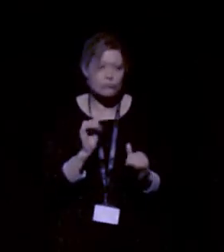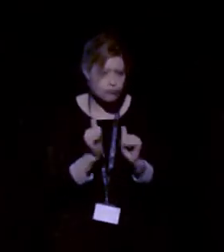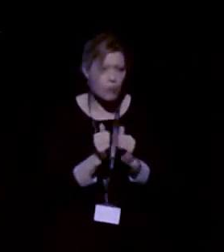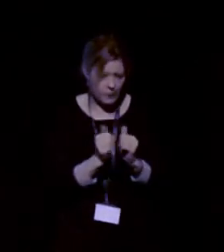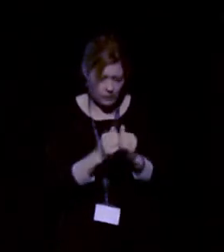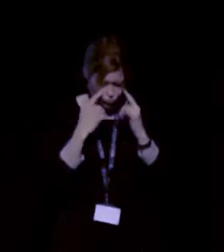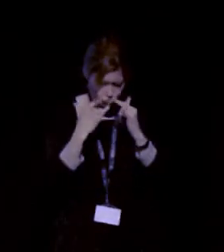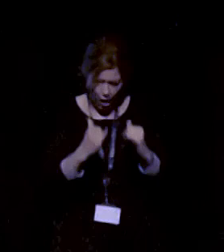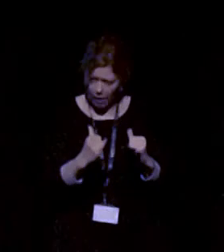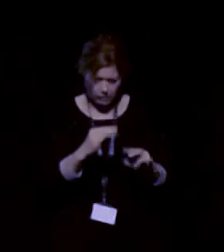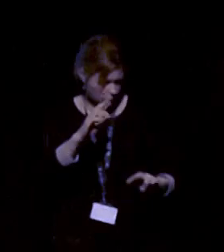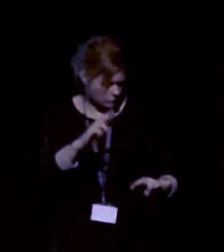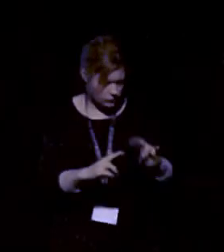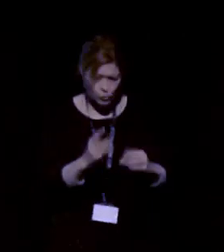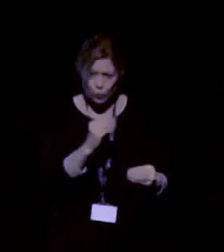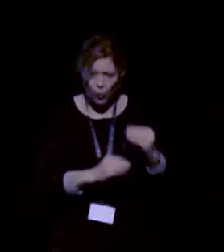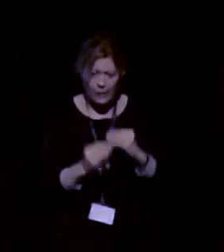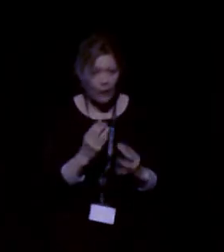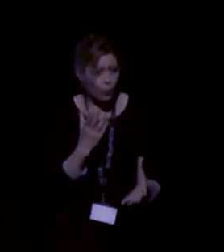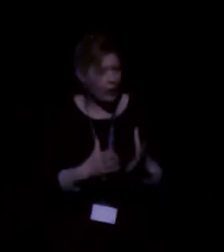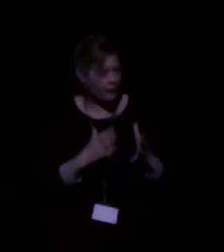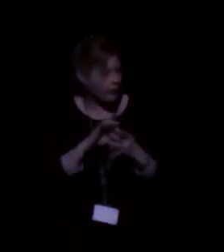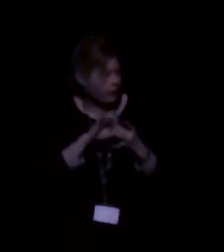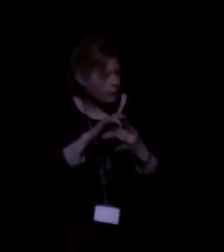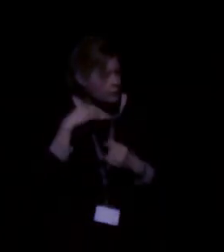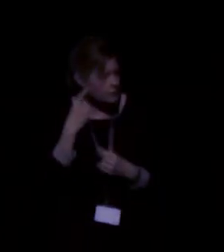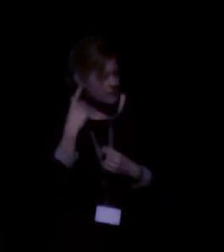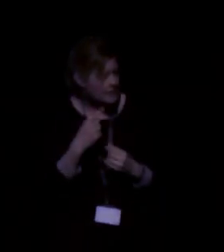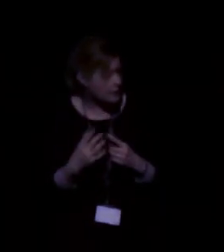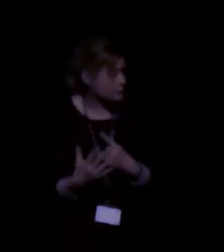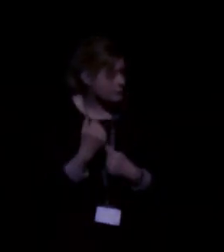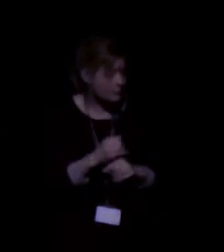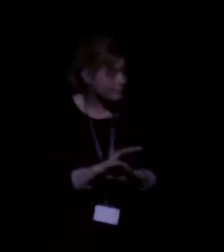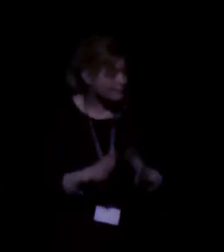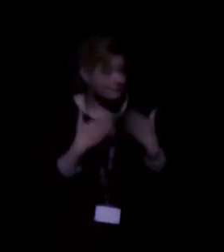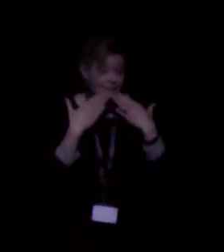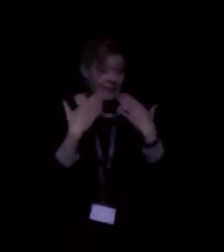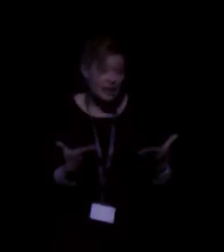to evaluate how well these therapeutic sounds really work. Thank you very much.